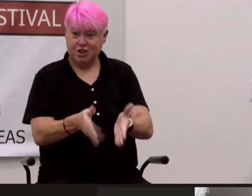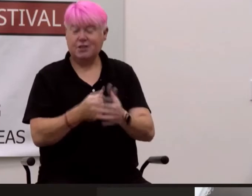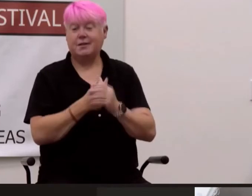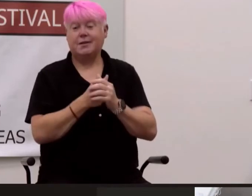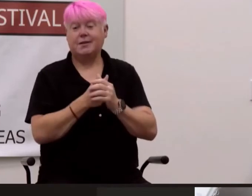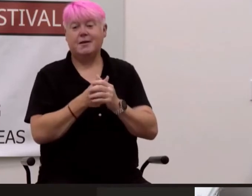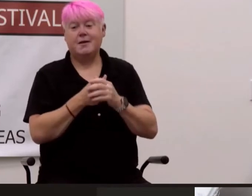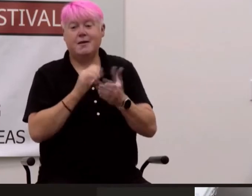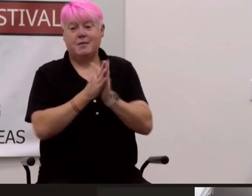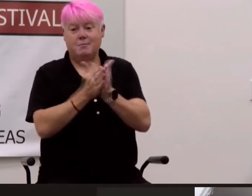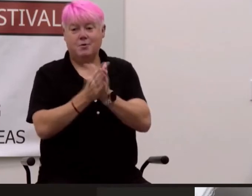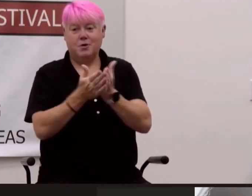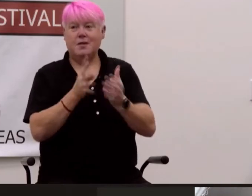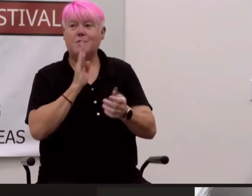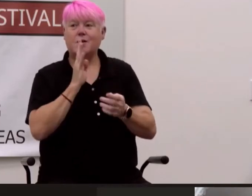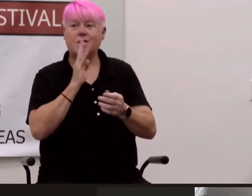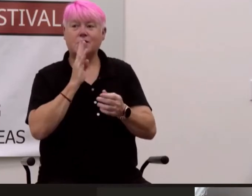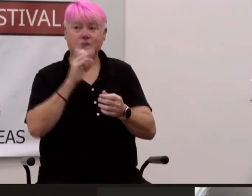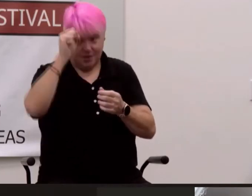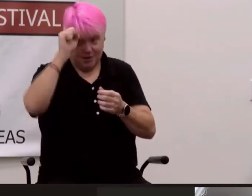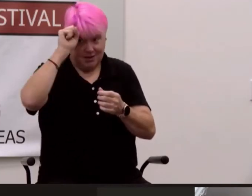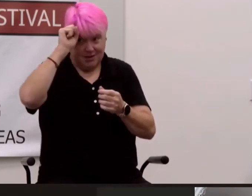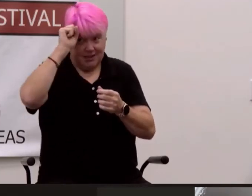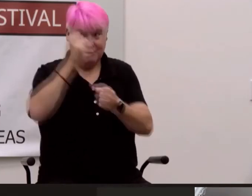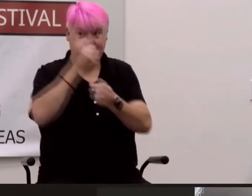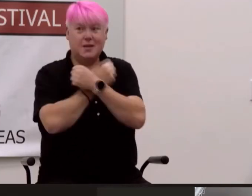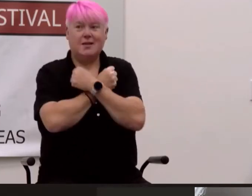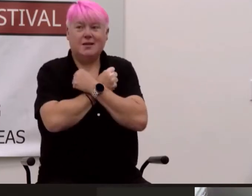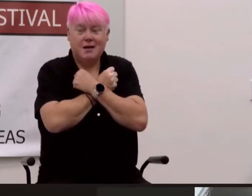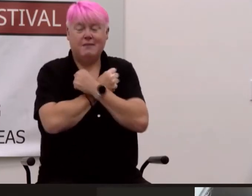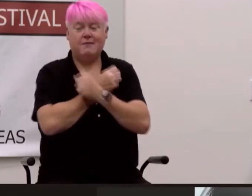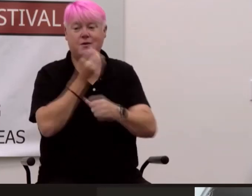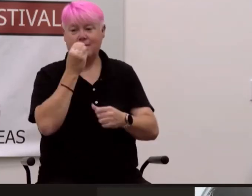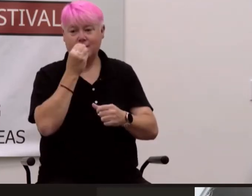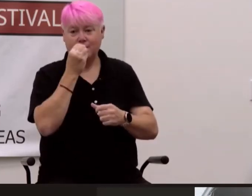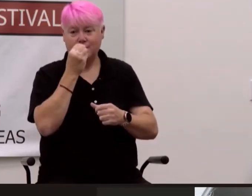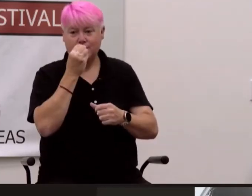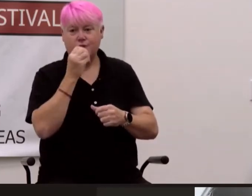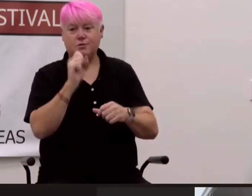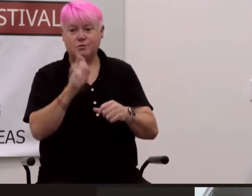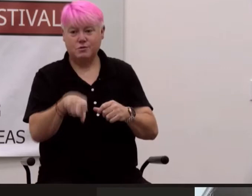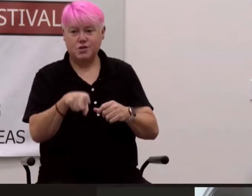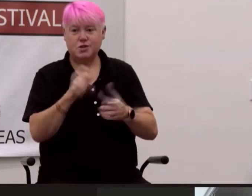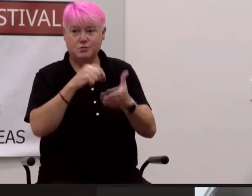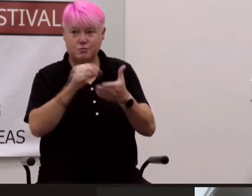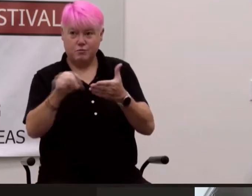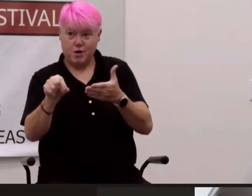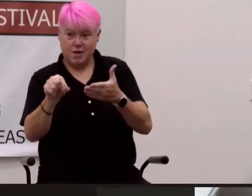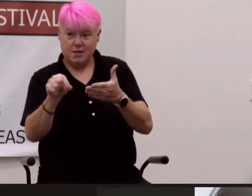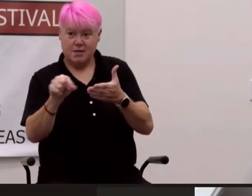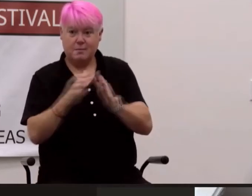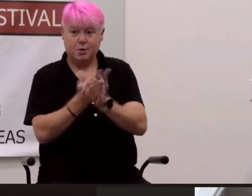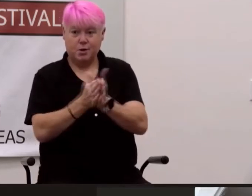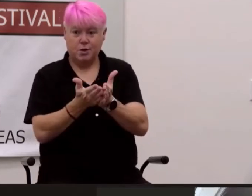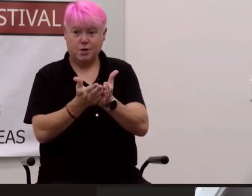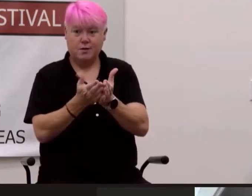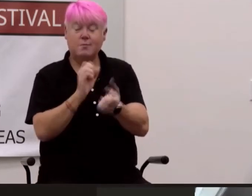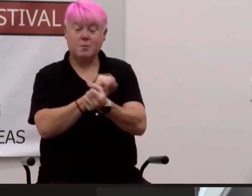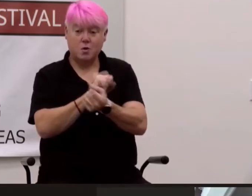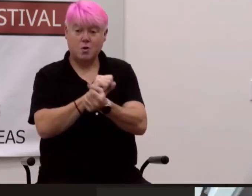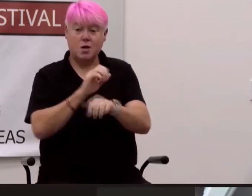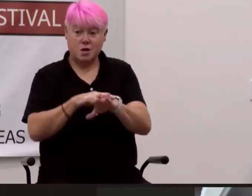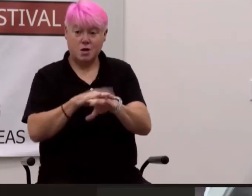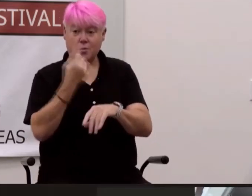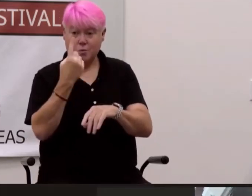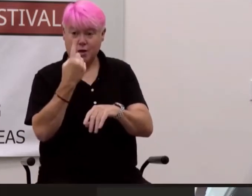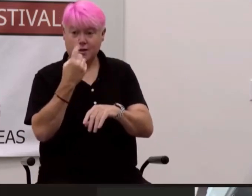to Shane, and they said, you know, we love your food, you really should write a cookbook. And Shane said, well, actually, we've been working on one. So we sent